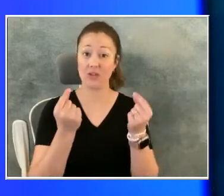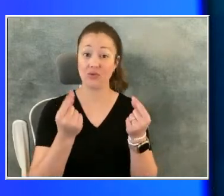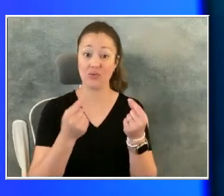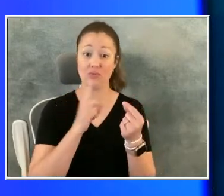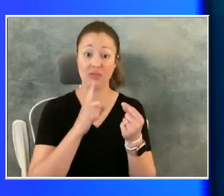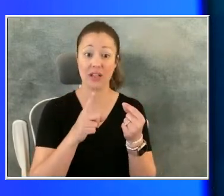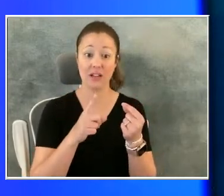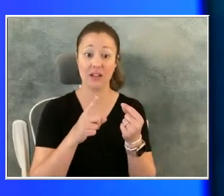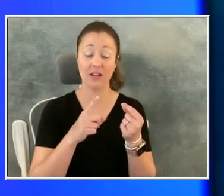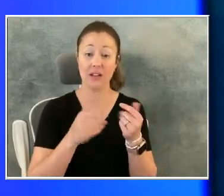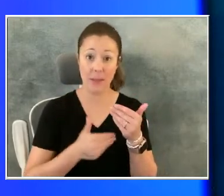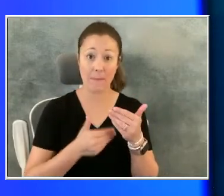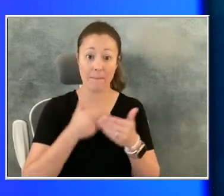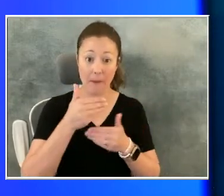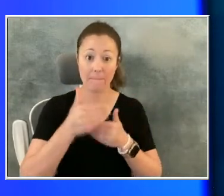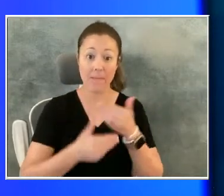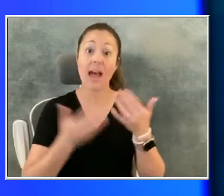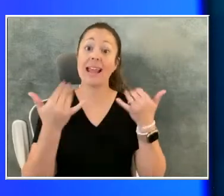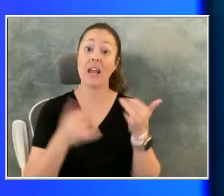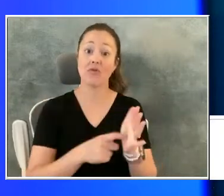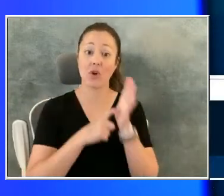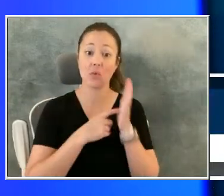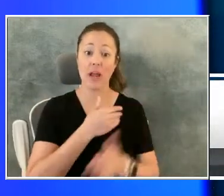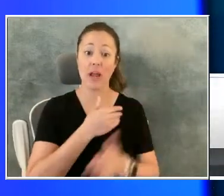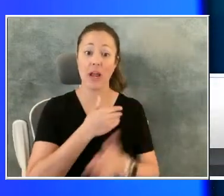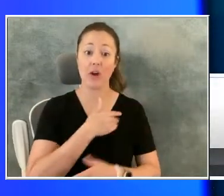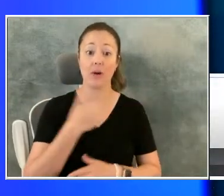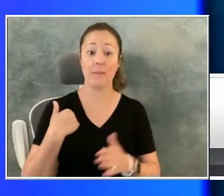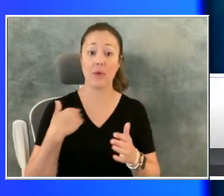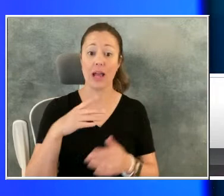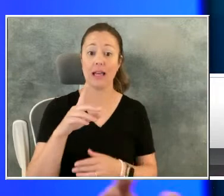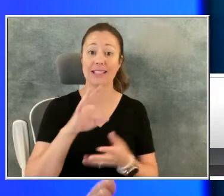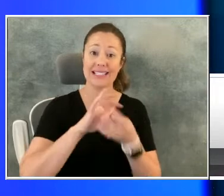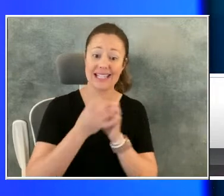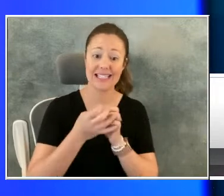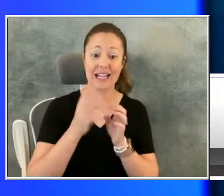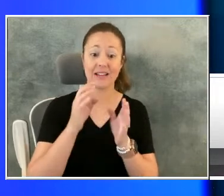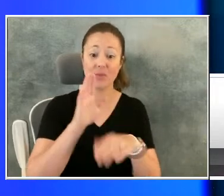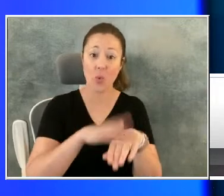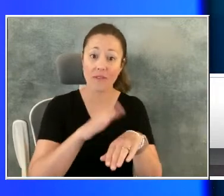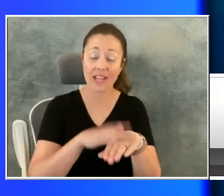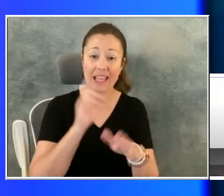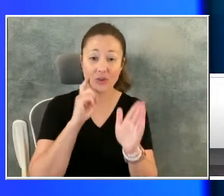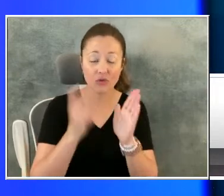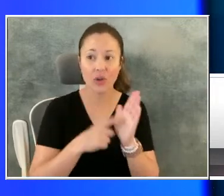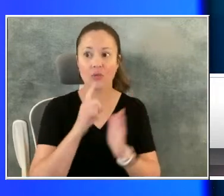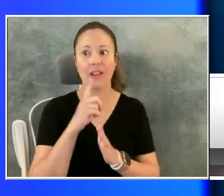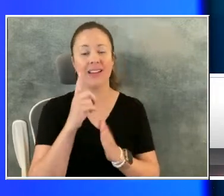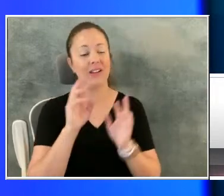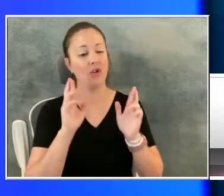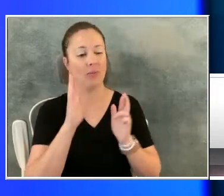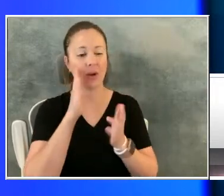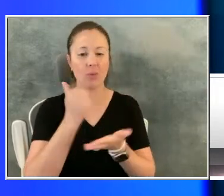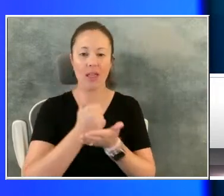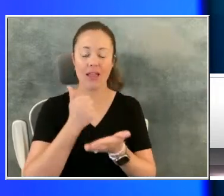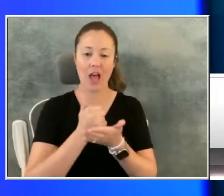steps. We are now requiring breast density notification. I am hoping this will help gain some power